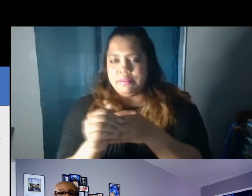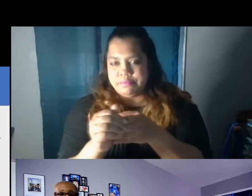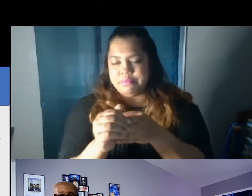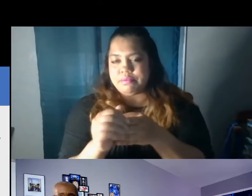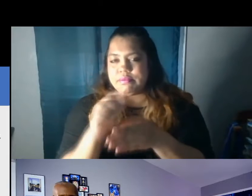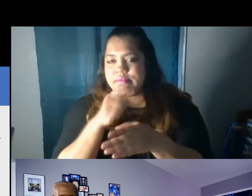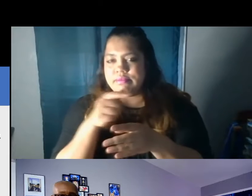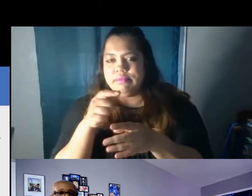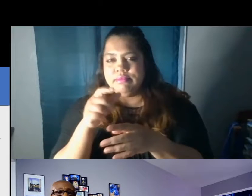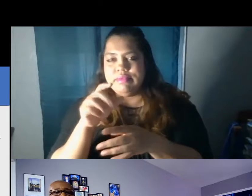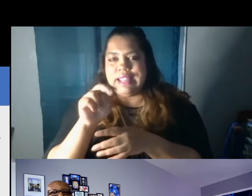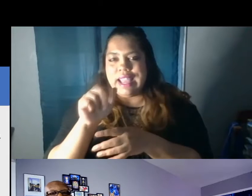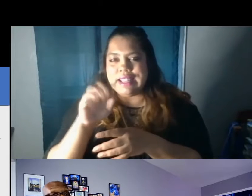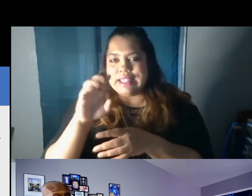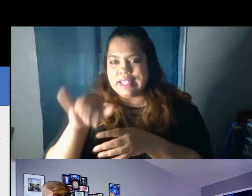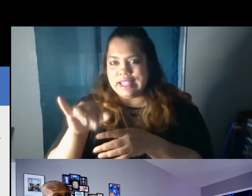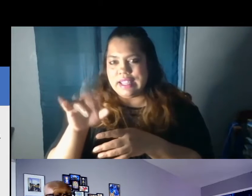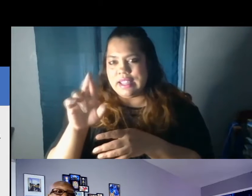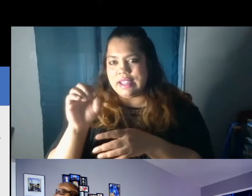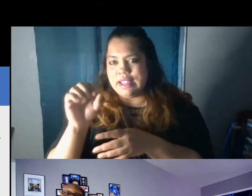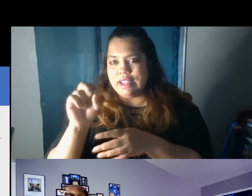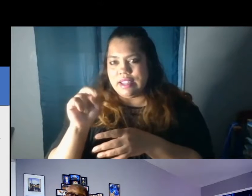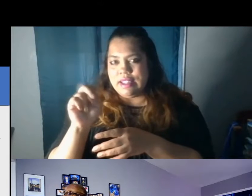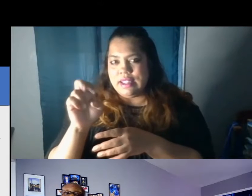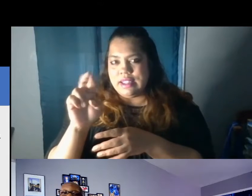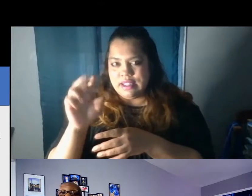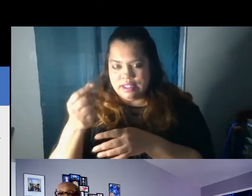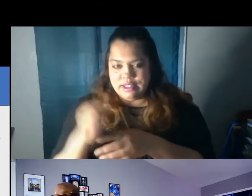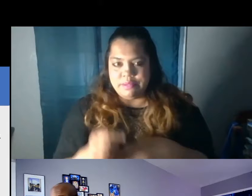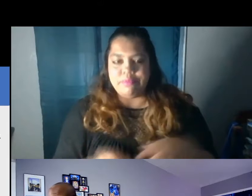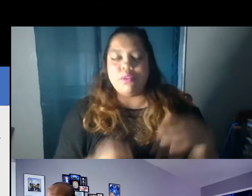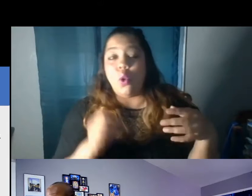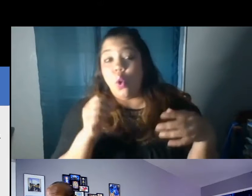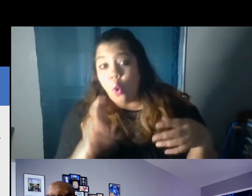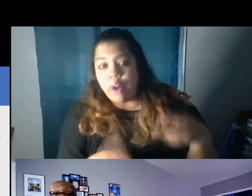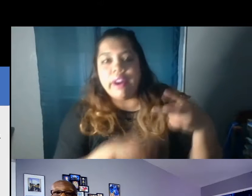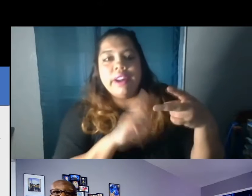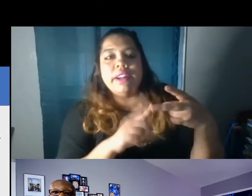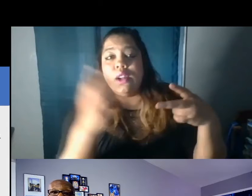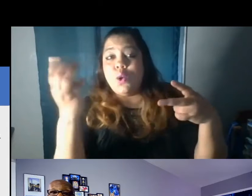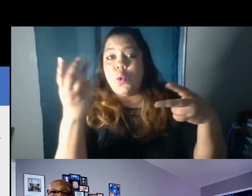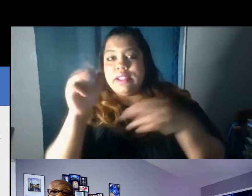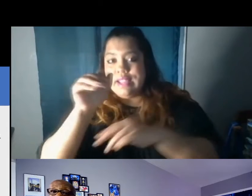Mind textbook exploration group facilitated by Reverend Dr. Ray.